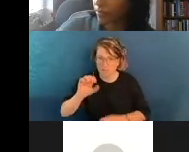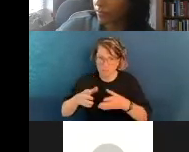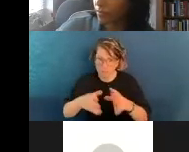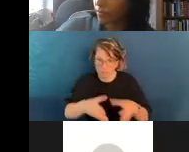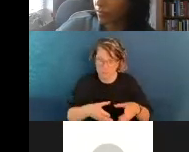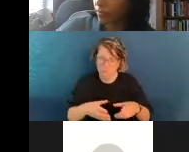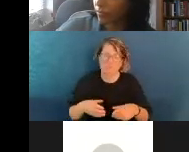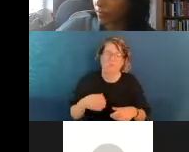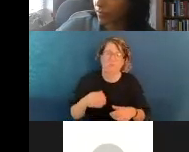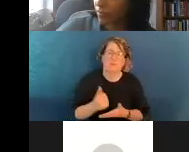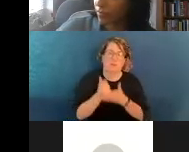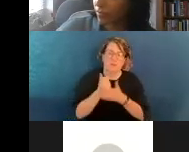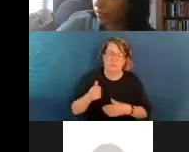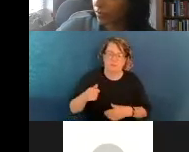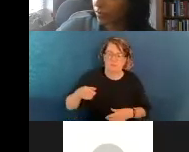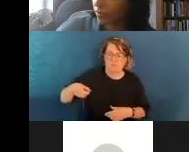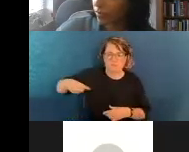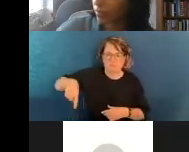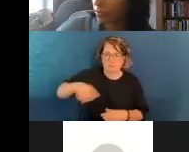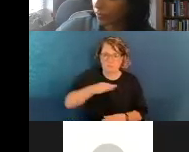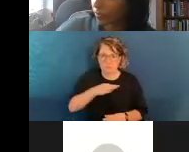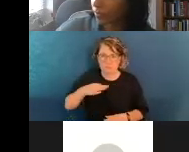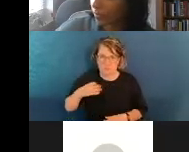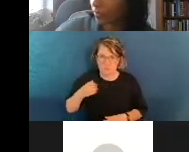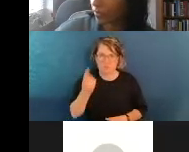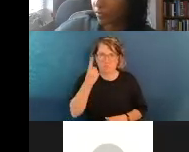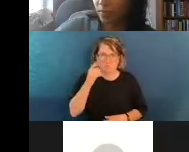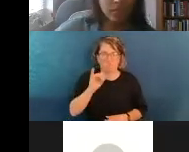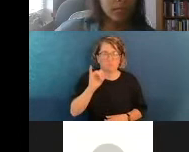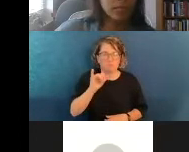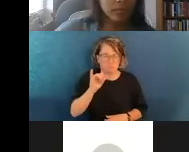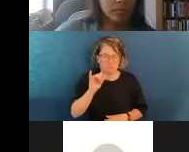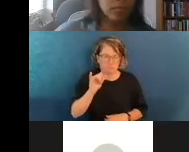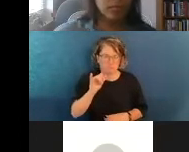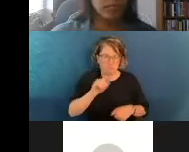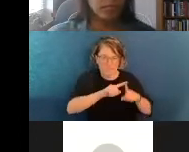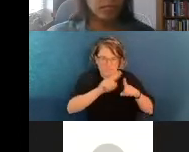understanding of the Indigenous peoples whom we serve in Northern Health.